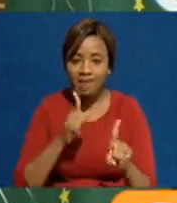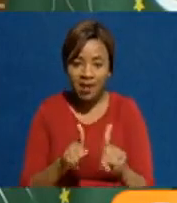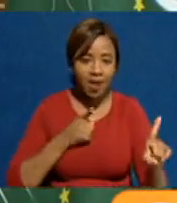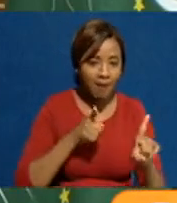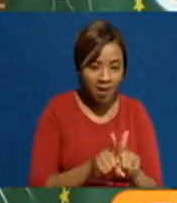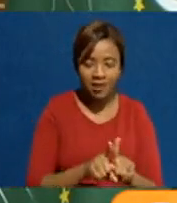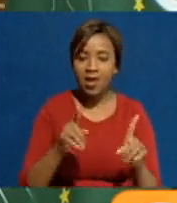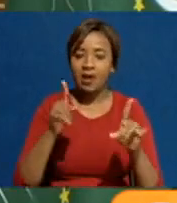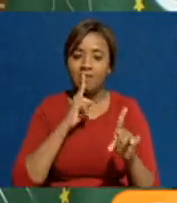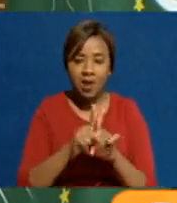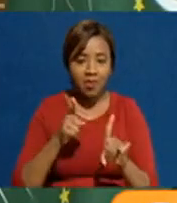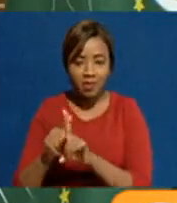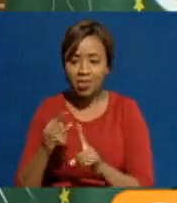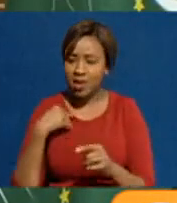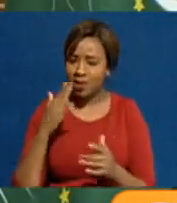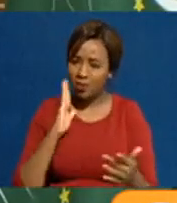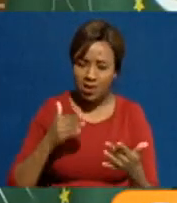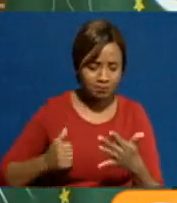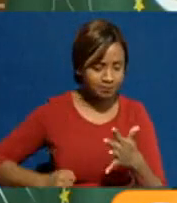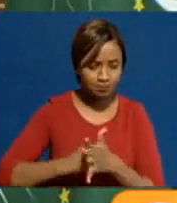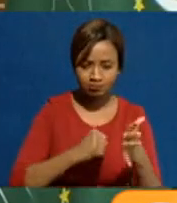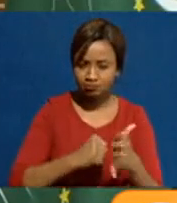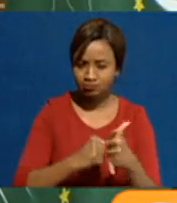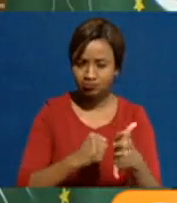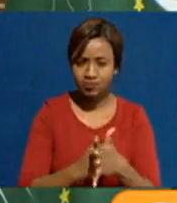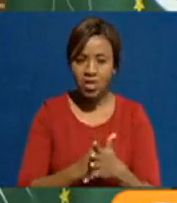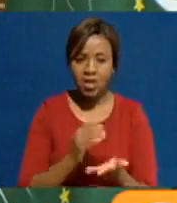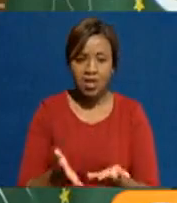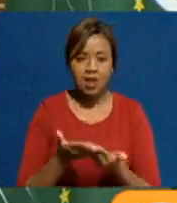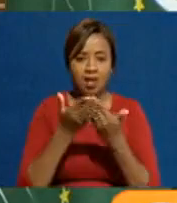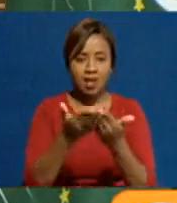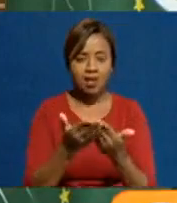diligently do my part to advance our shared aspirations.